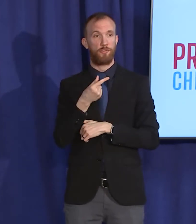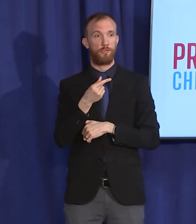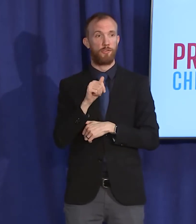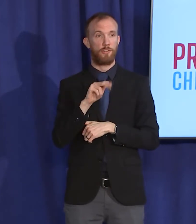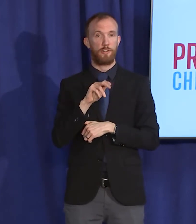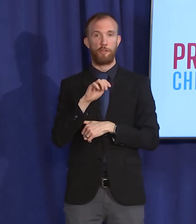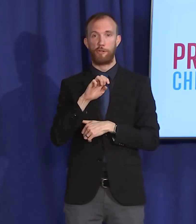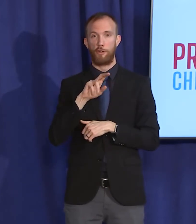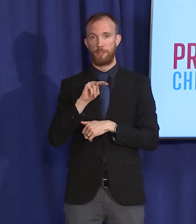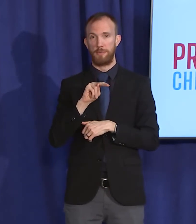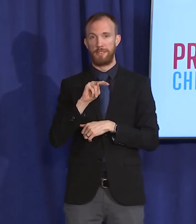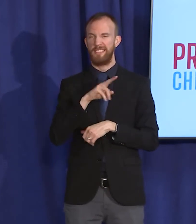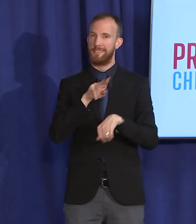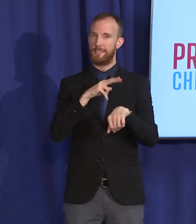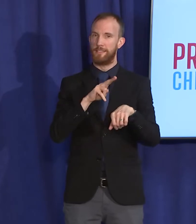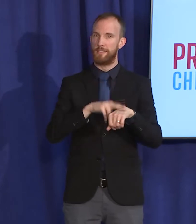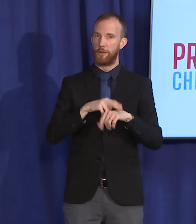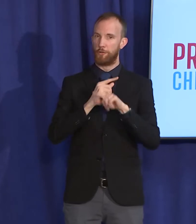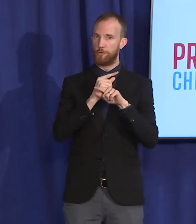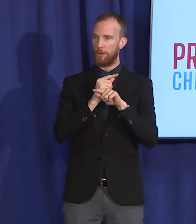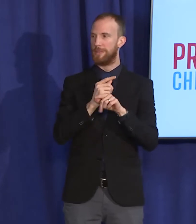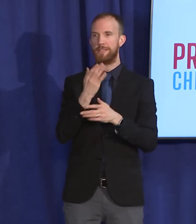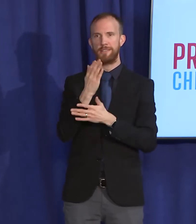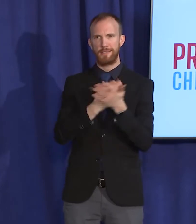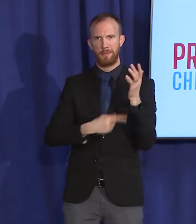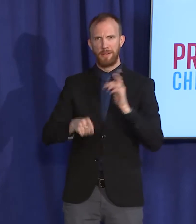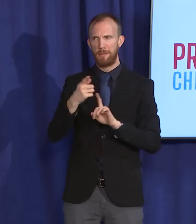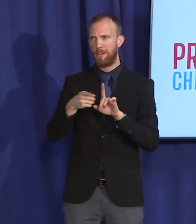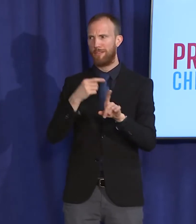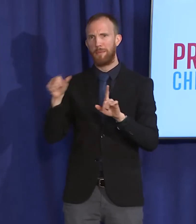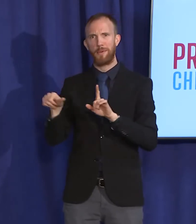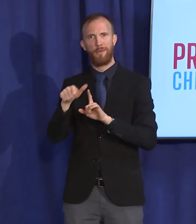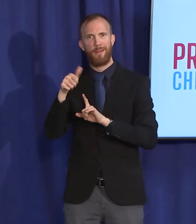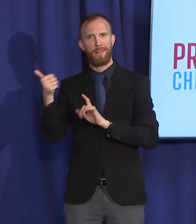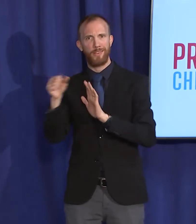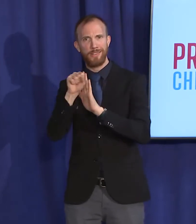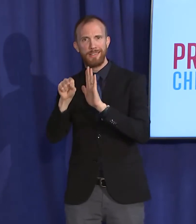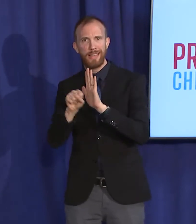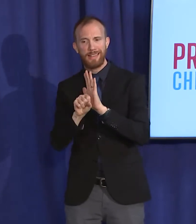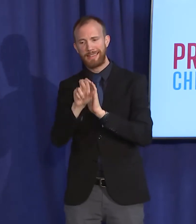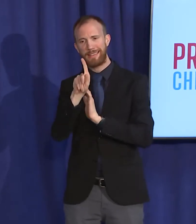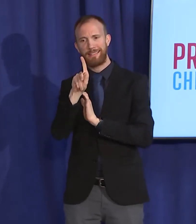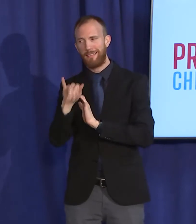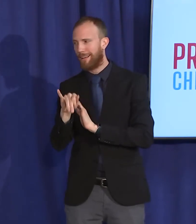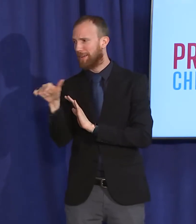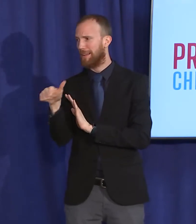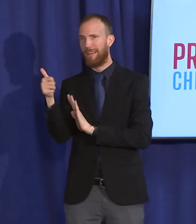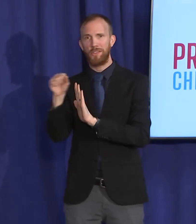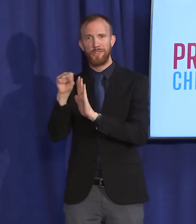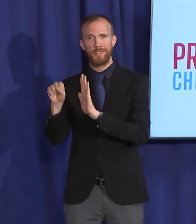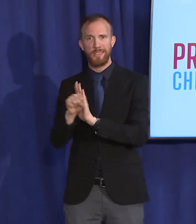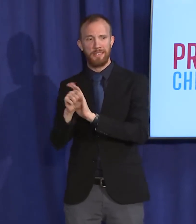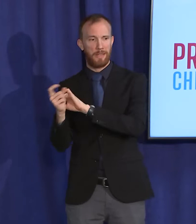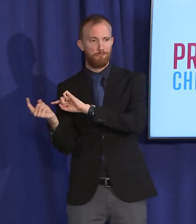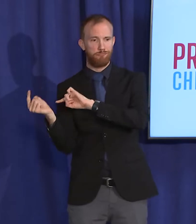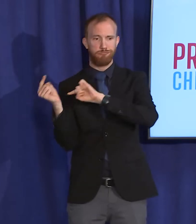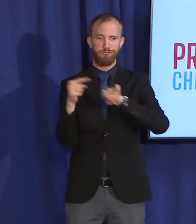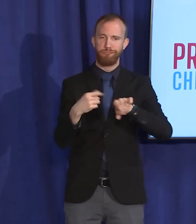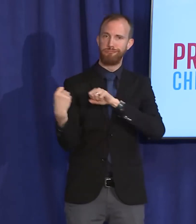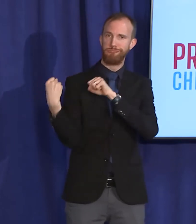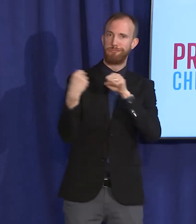from out of state, some from Kentucky even, and other places, who were sacrificing to be here in Chicago to help